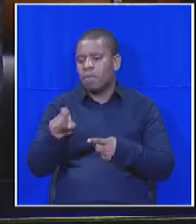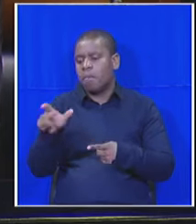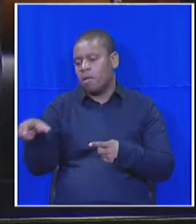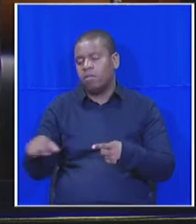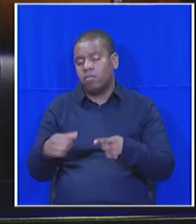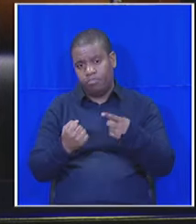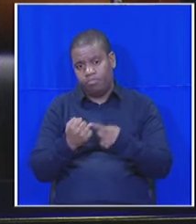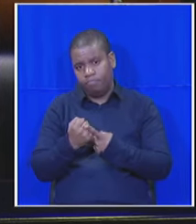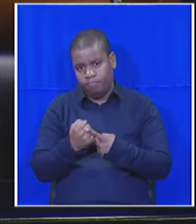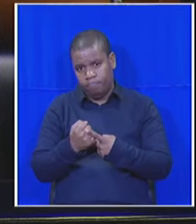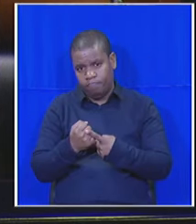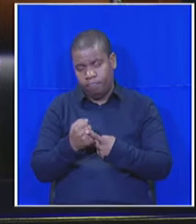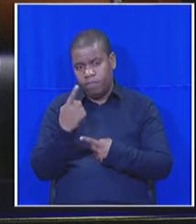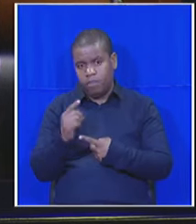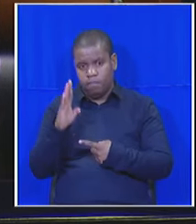favour will say aye.